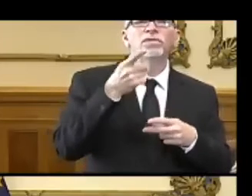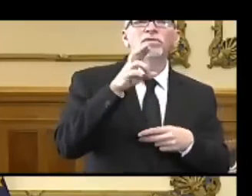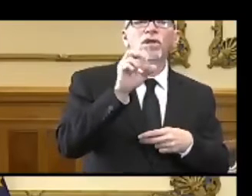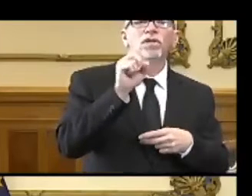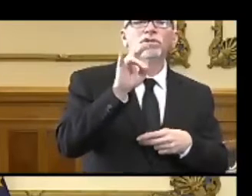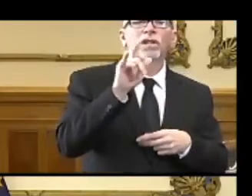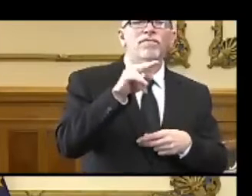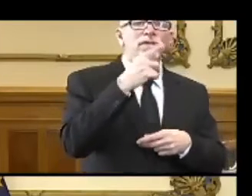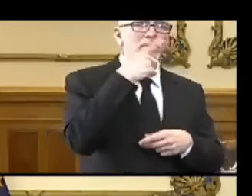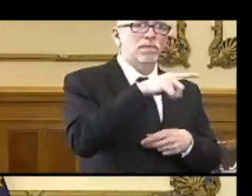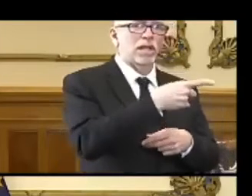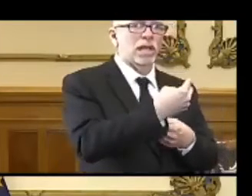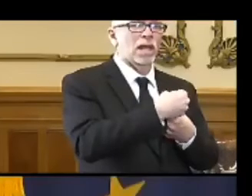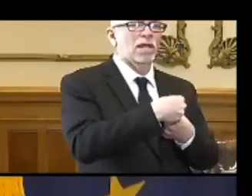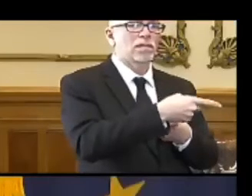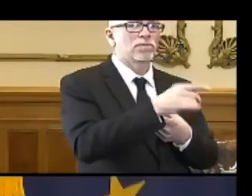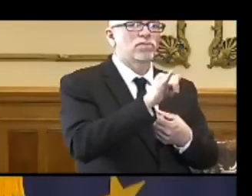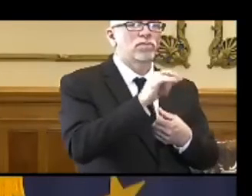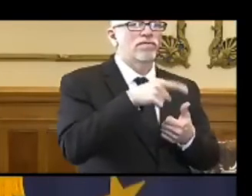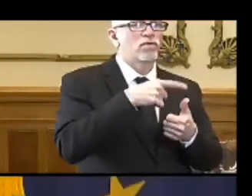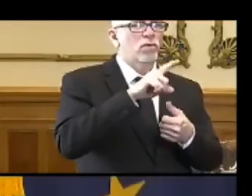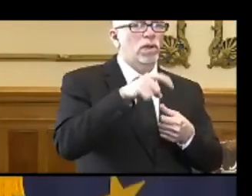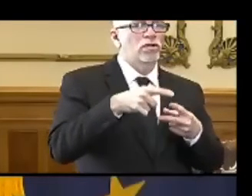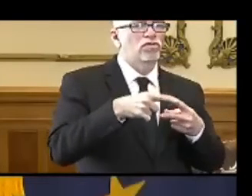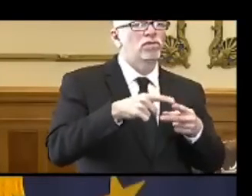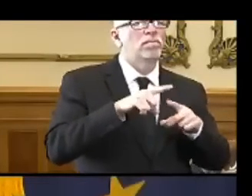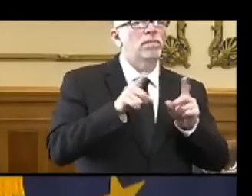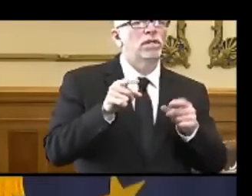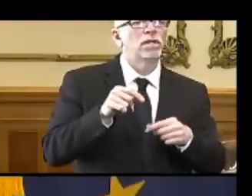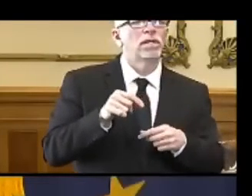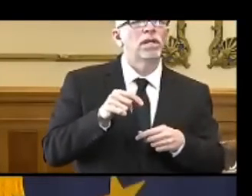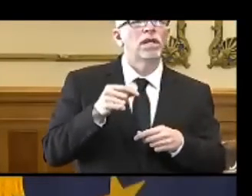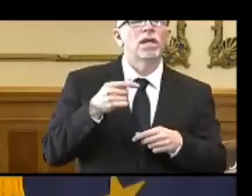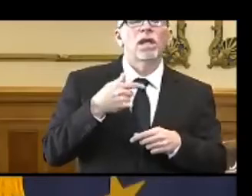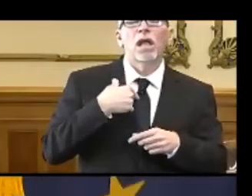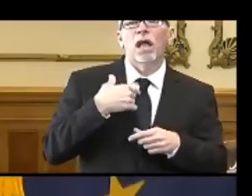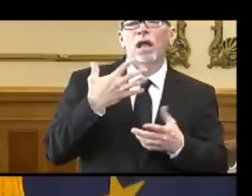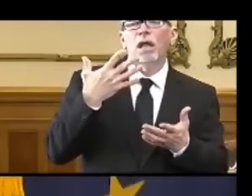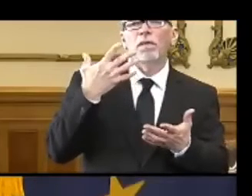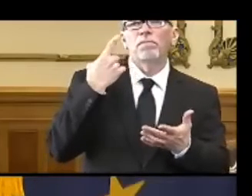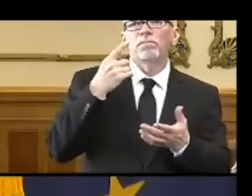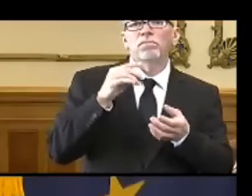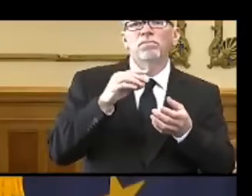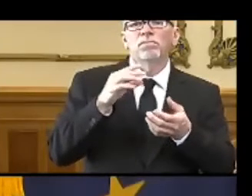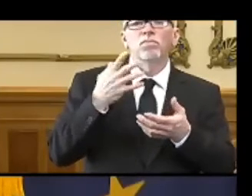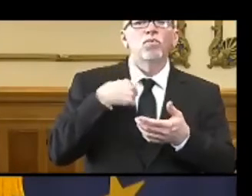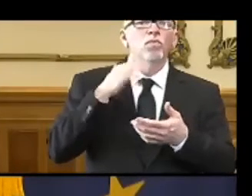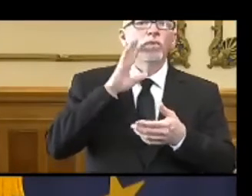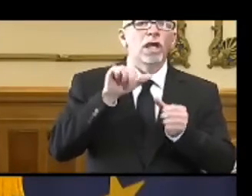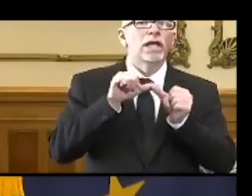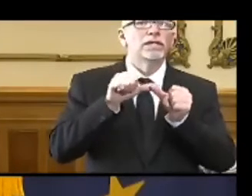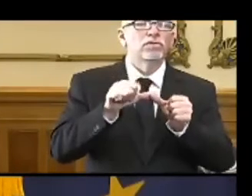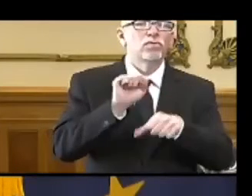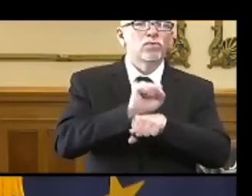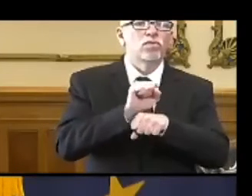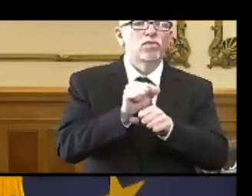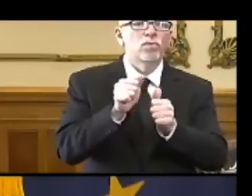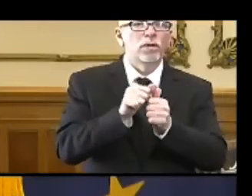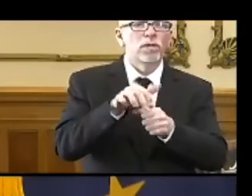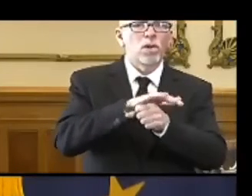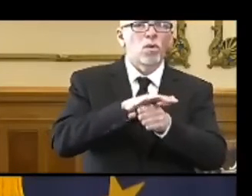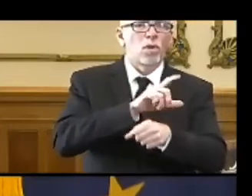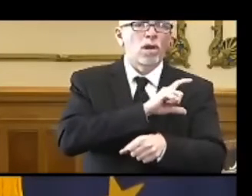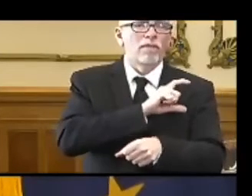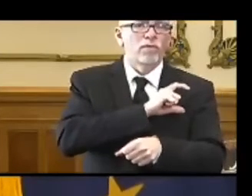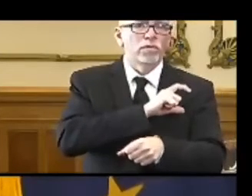want to add to this first question, but I would say, number one, we'll continue to work with local